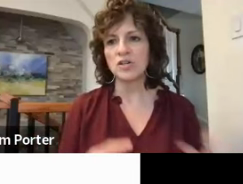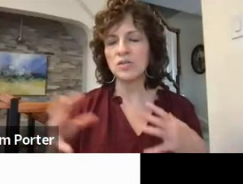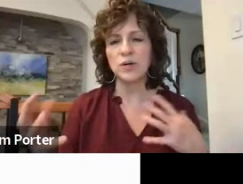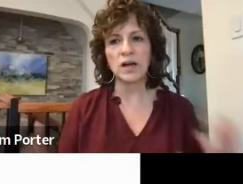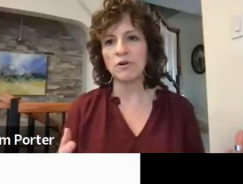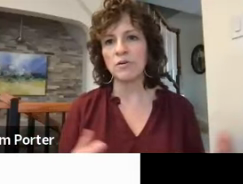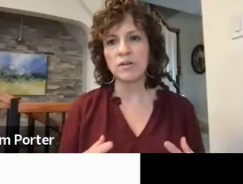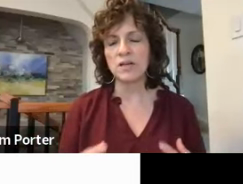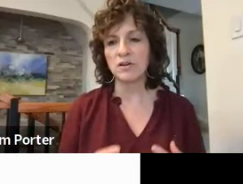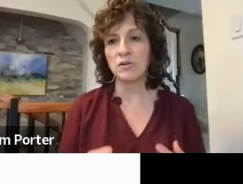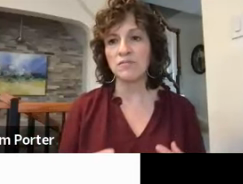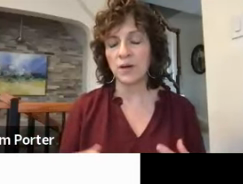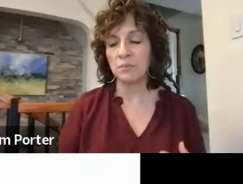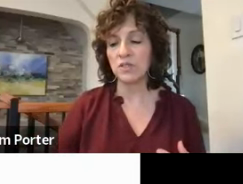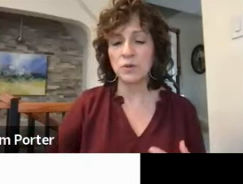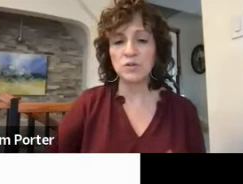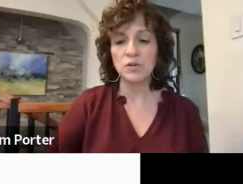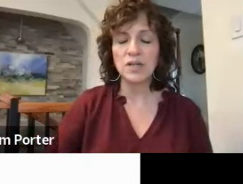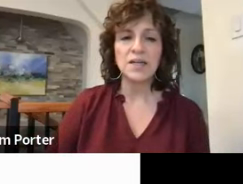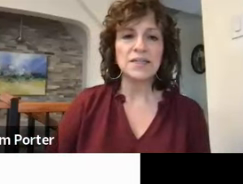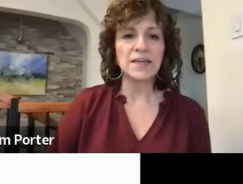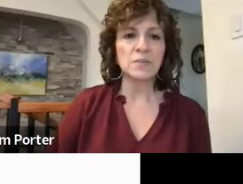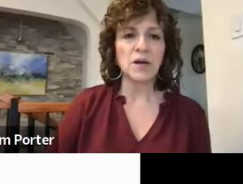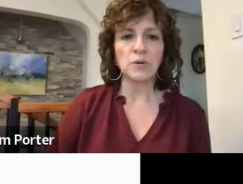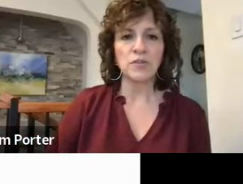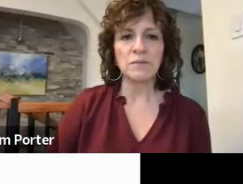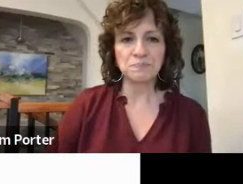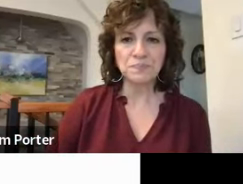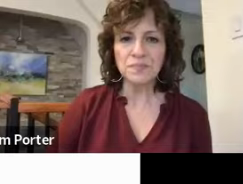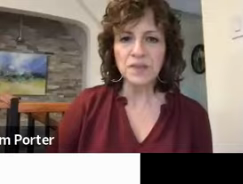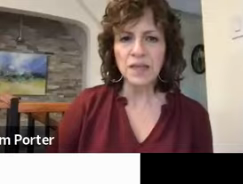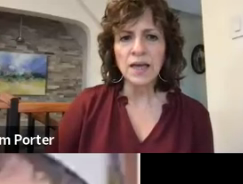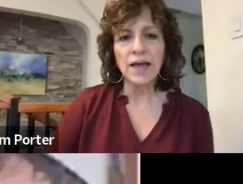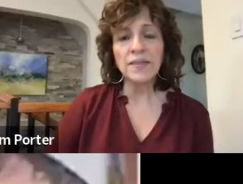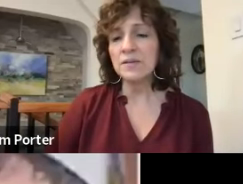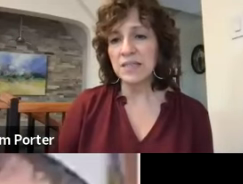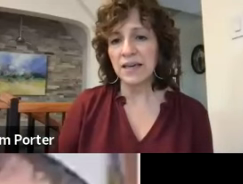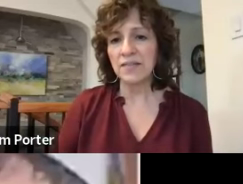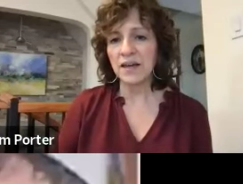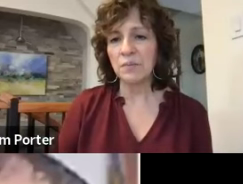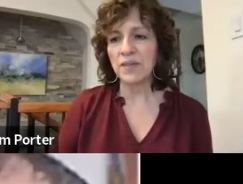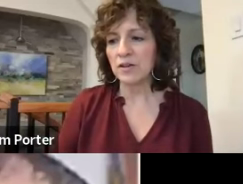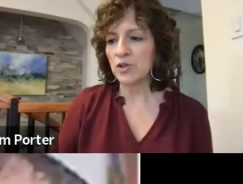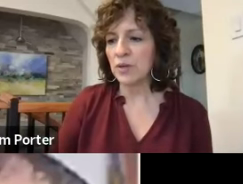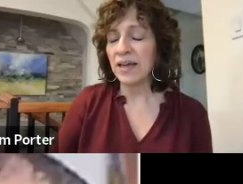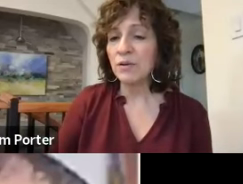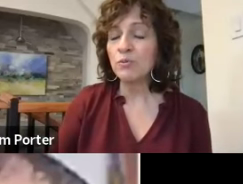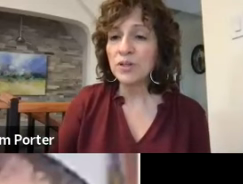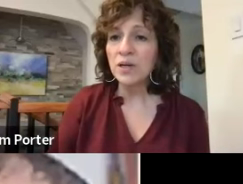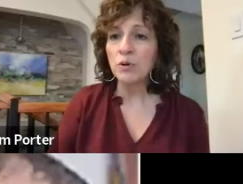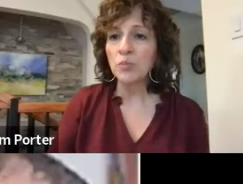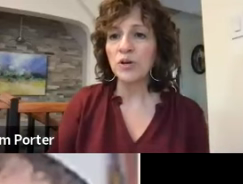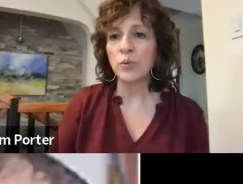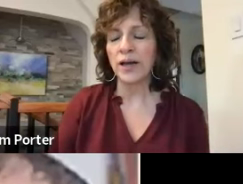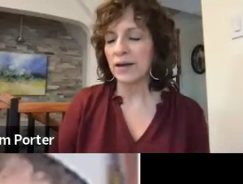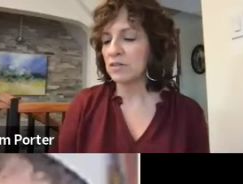assistance, insurance, whatever is at your disposal, to get some help with that. And then seeking out that treatment in a